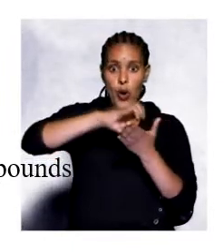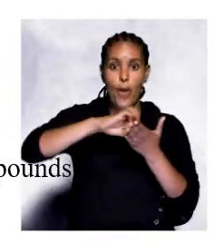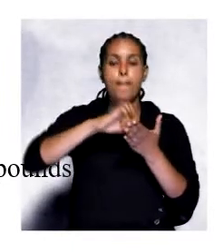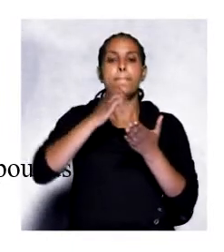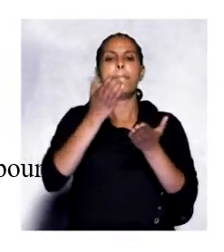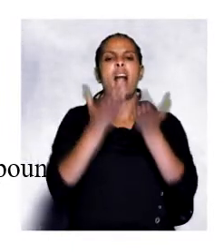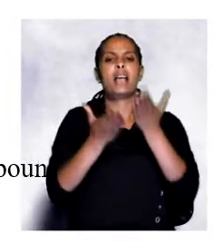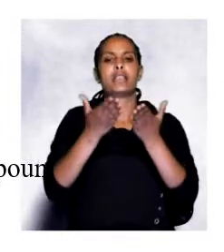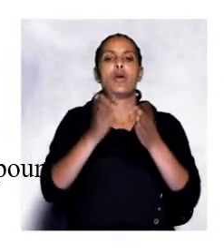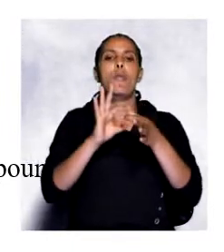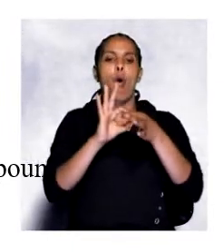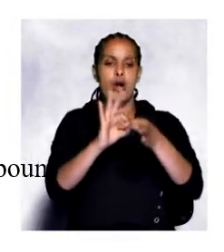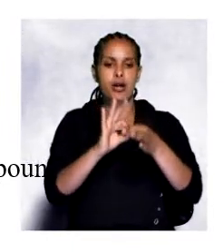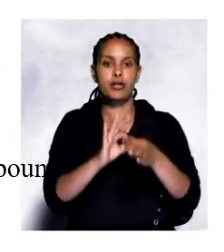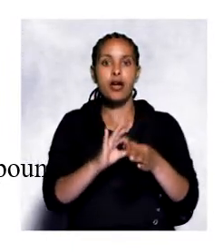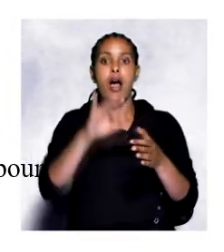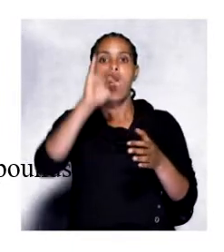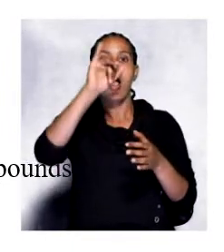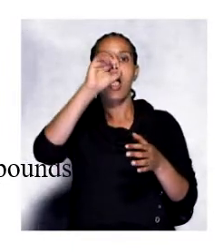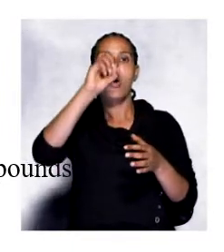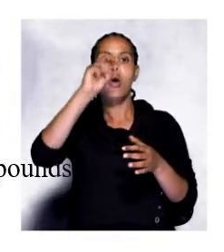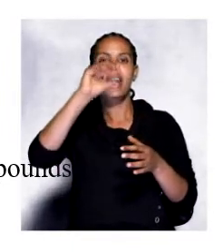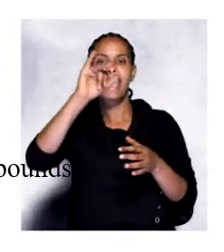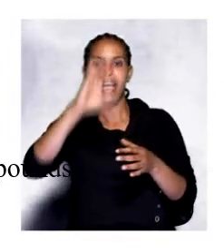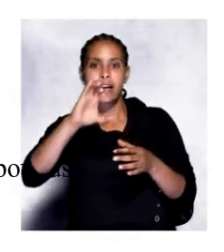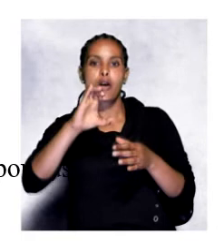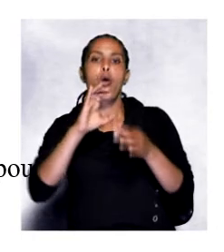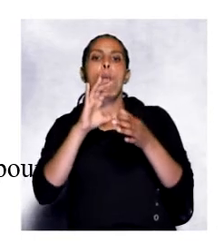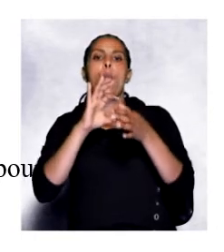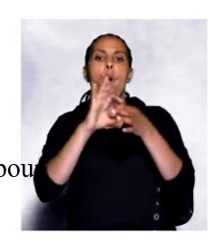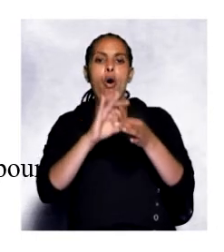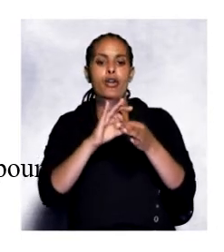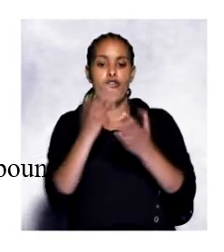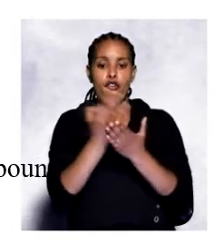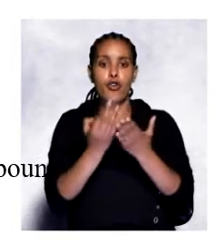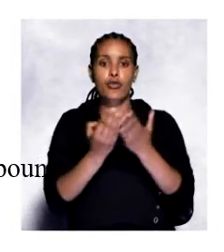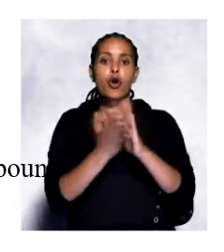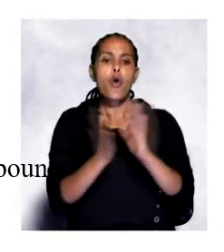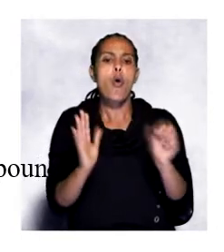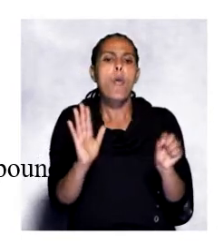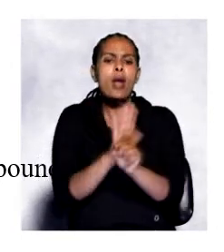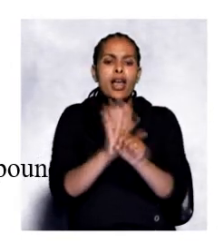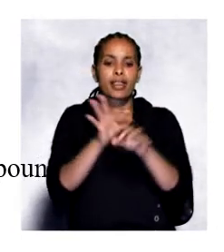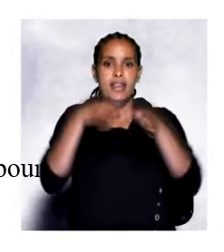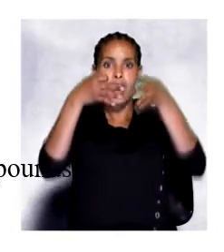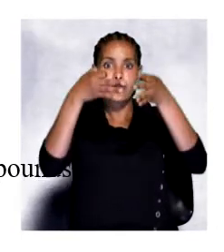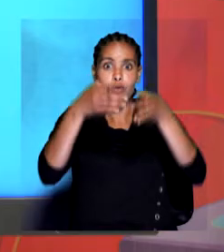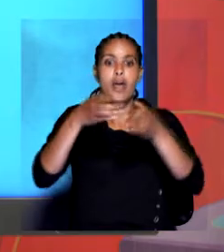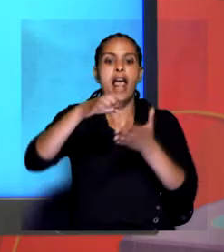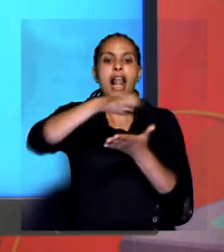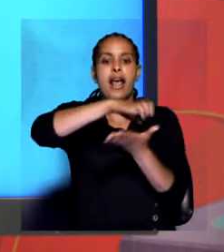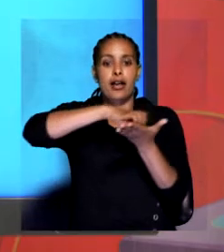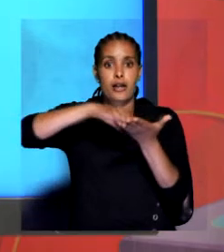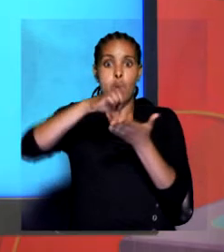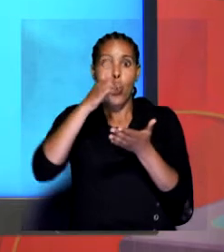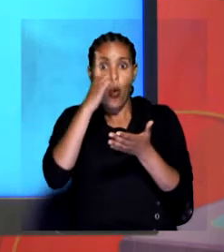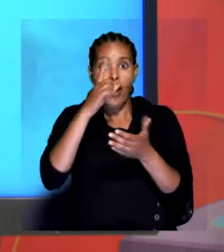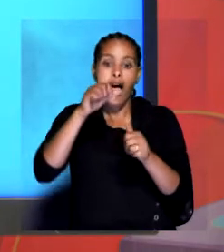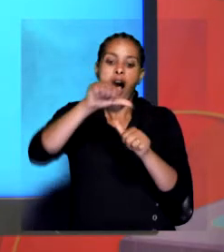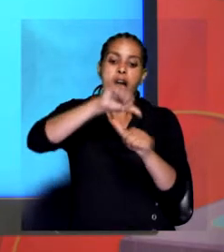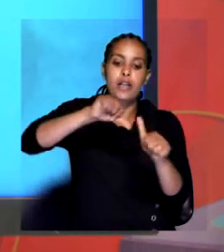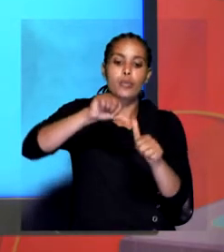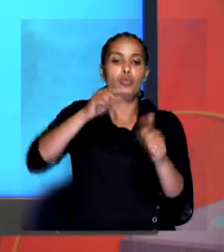bond. Ionic bond is formed by complete transfer of electrons from one atom